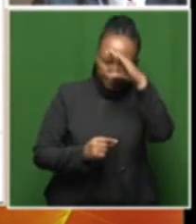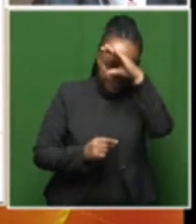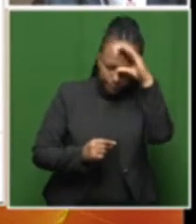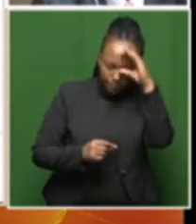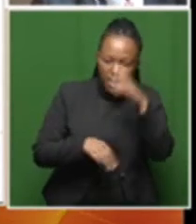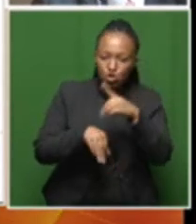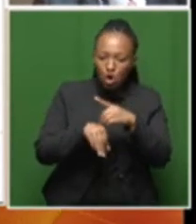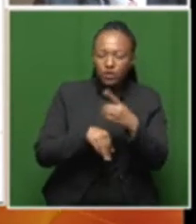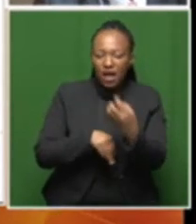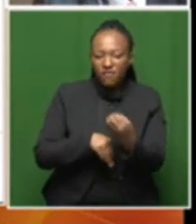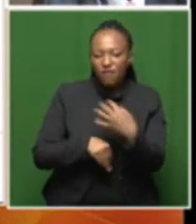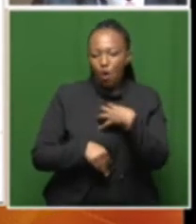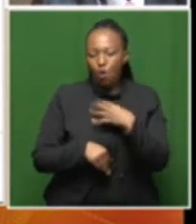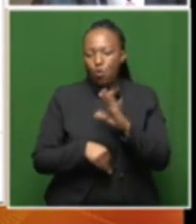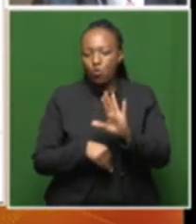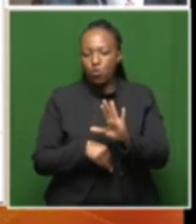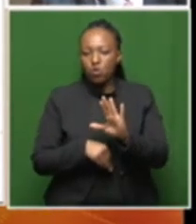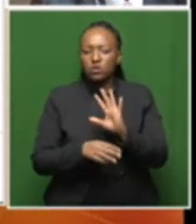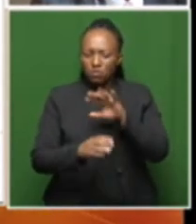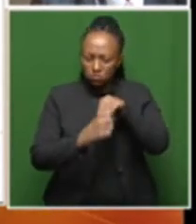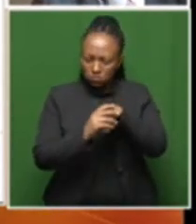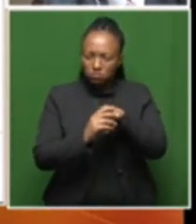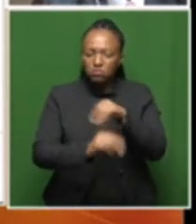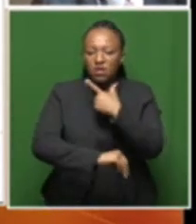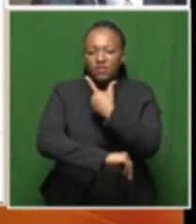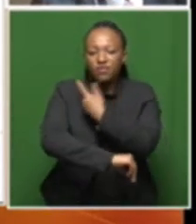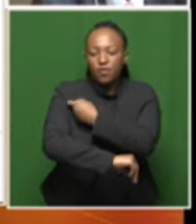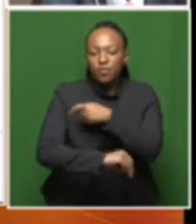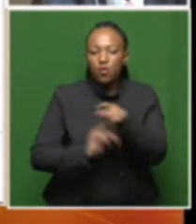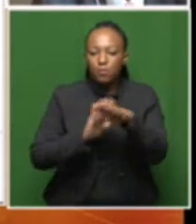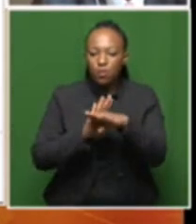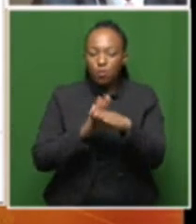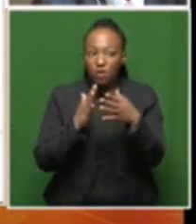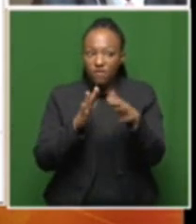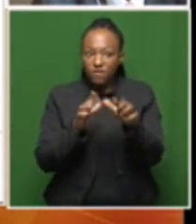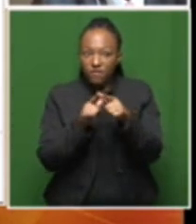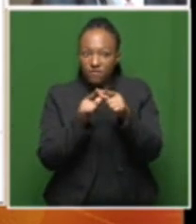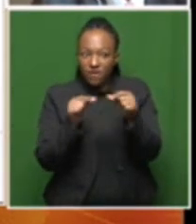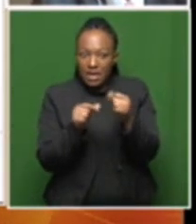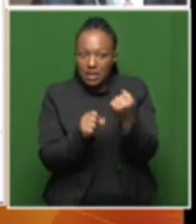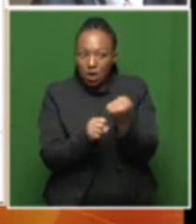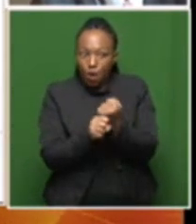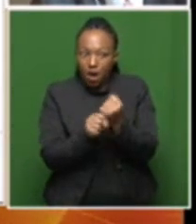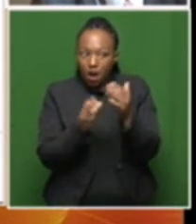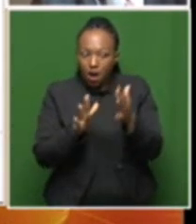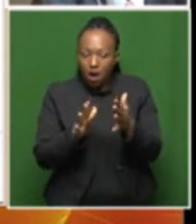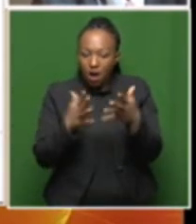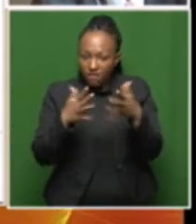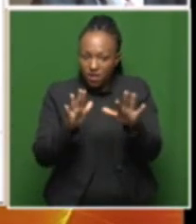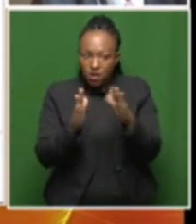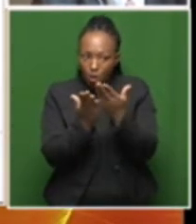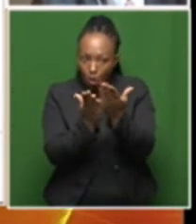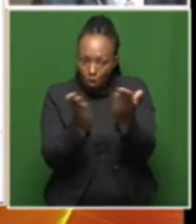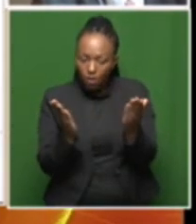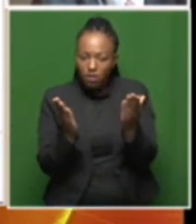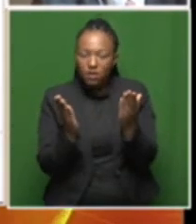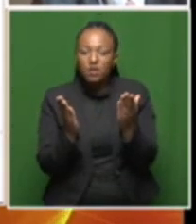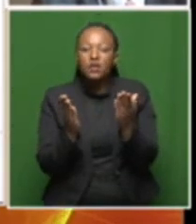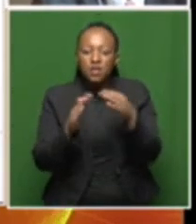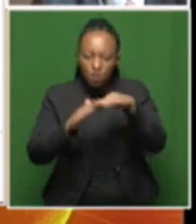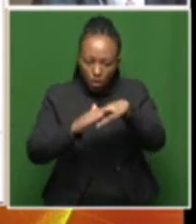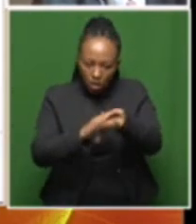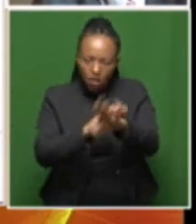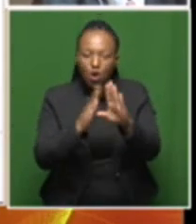also now involved in vaccination programs. And when they are completed with the workers, all of them have said they will move into the